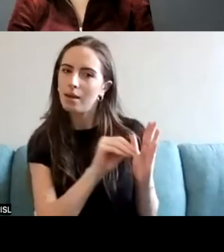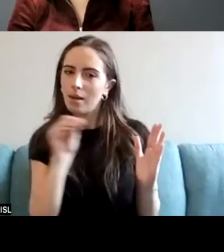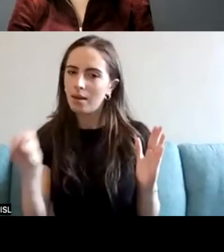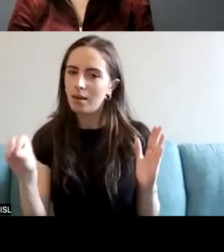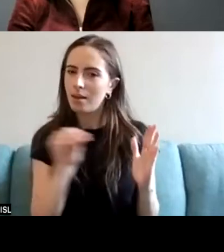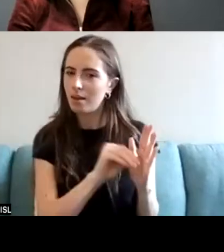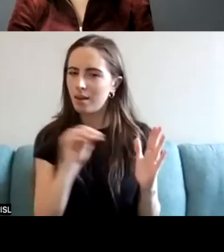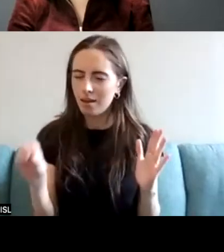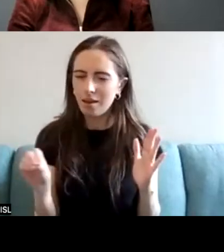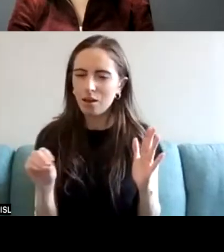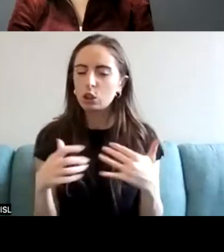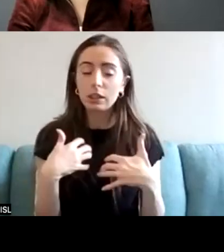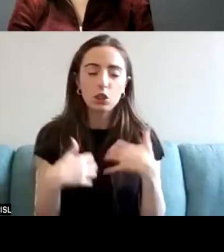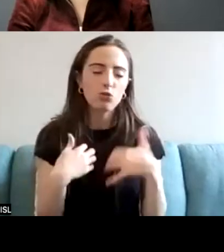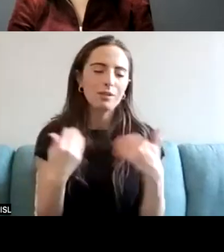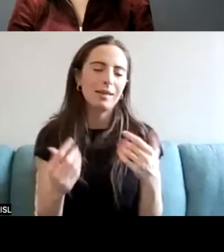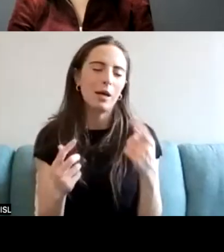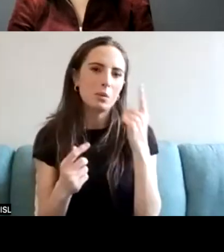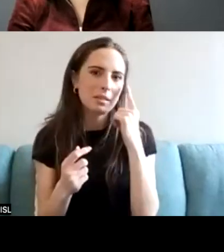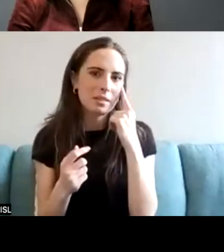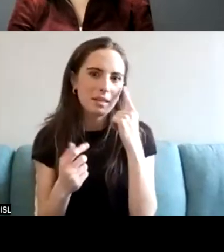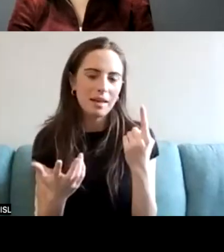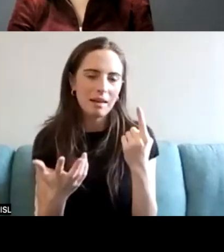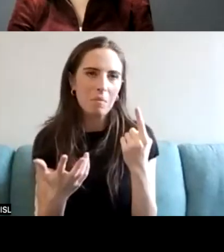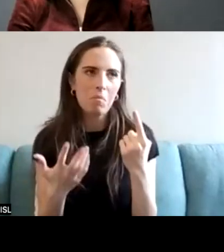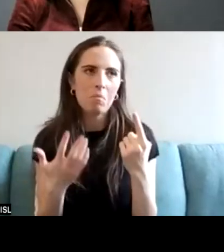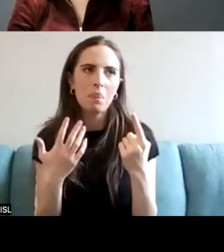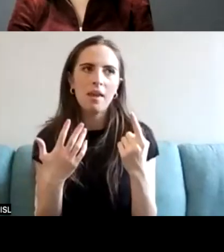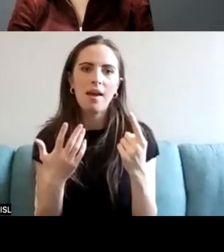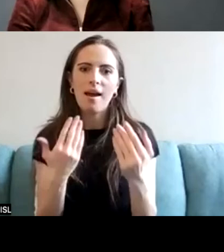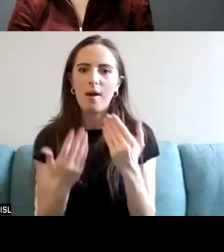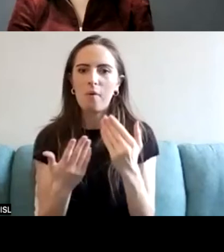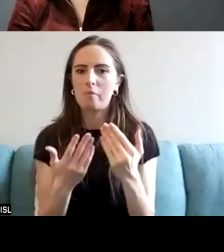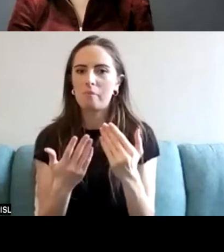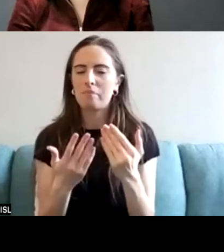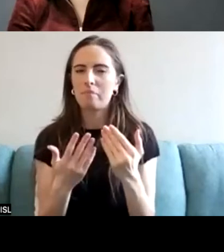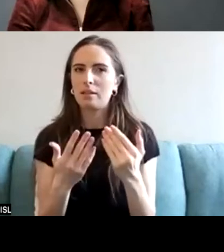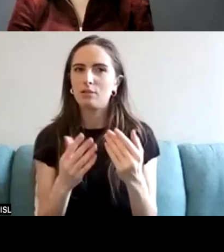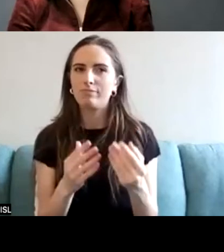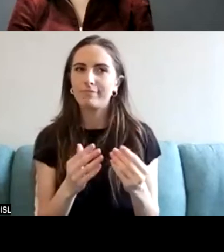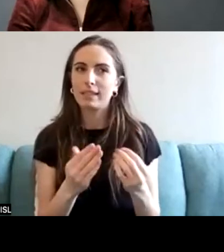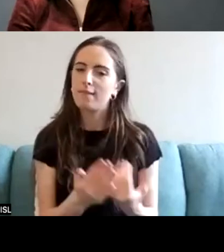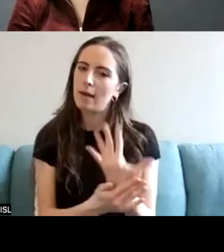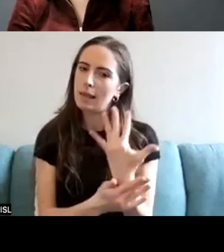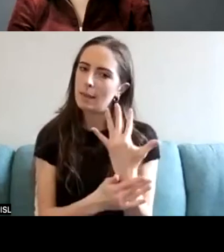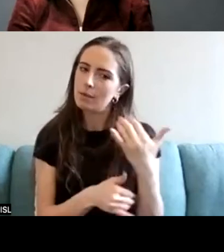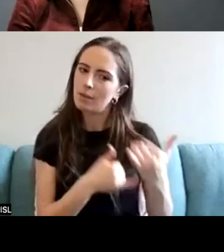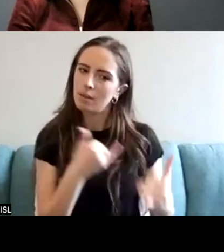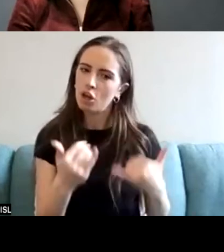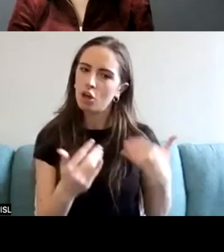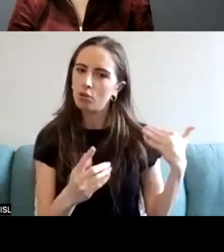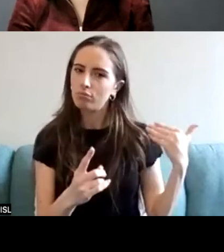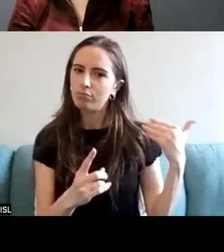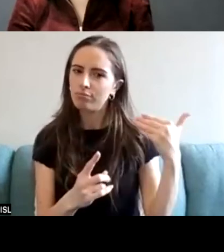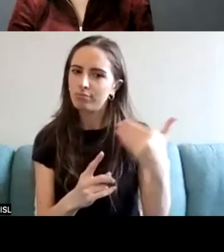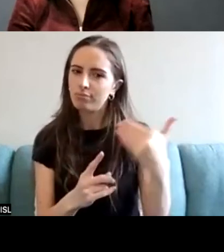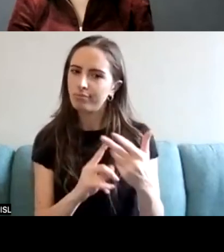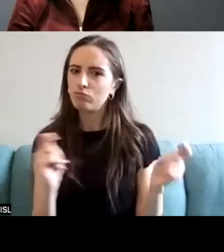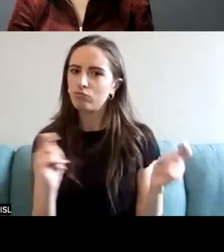add that as an option for users is quite interesting to see how that has developed. And there's just, you